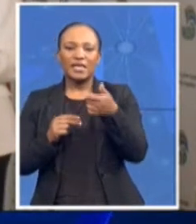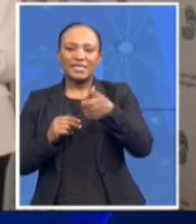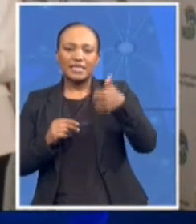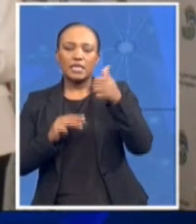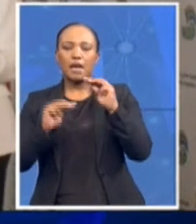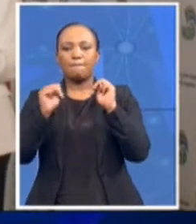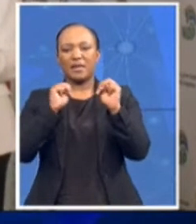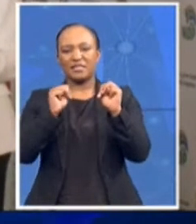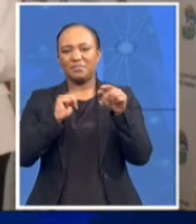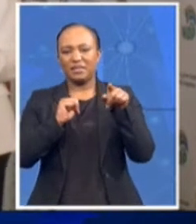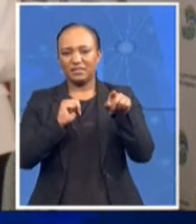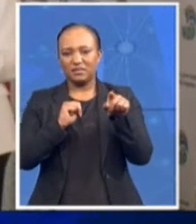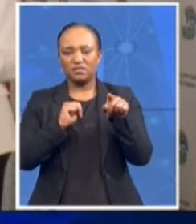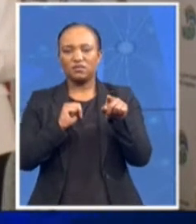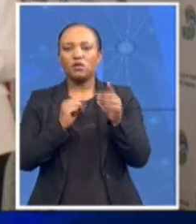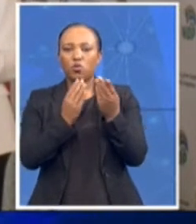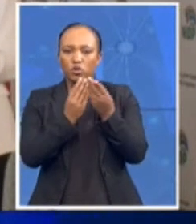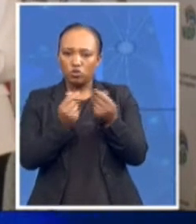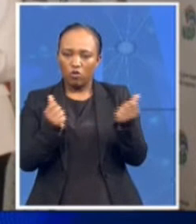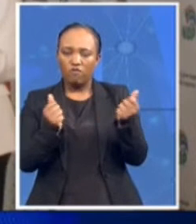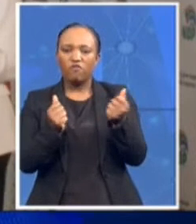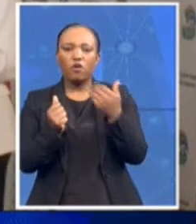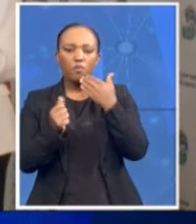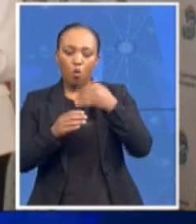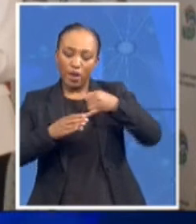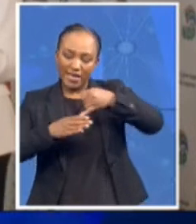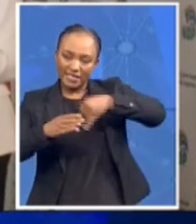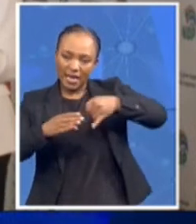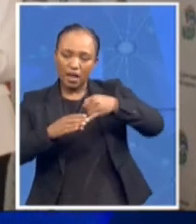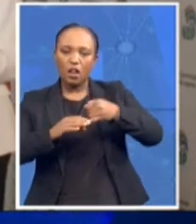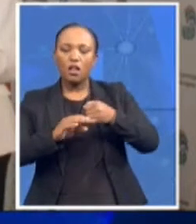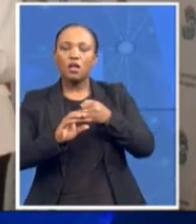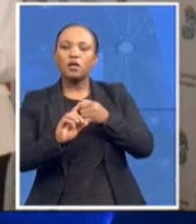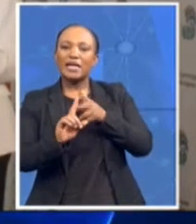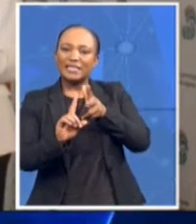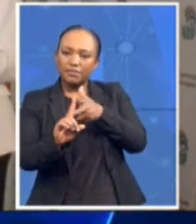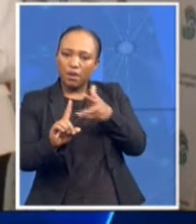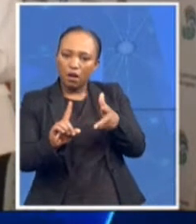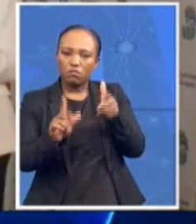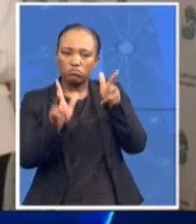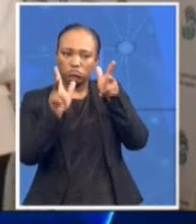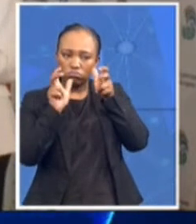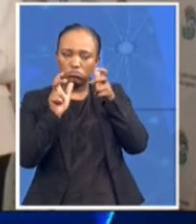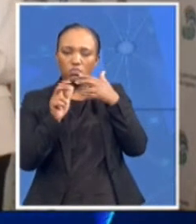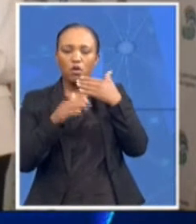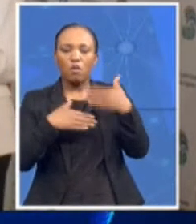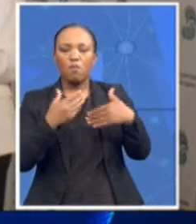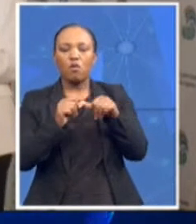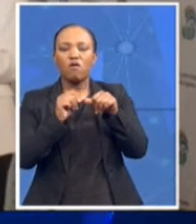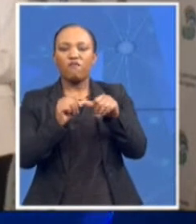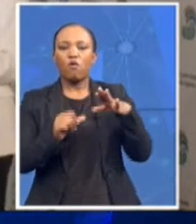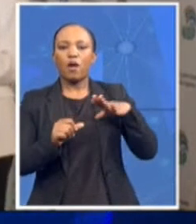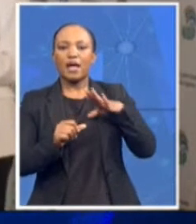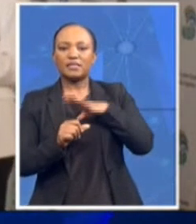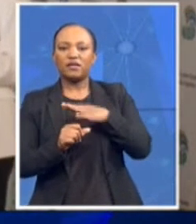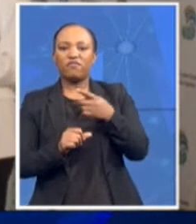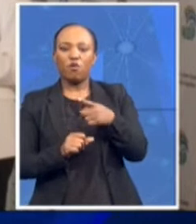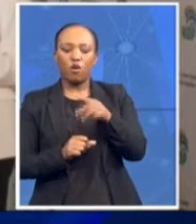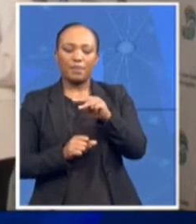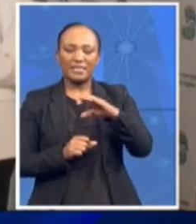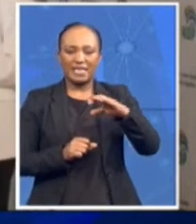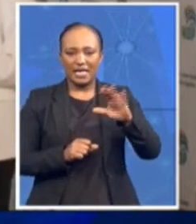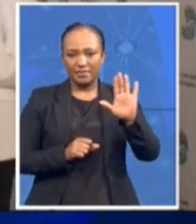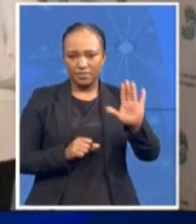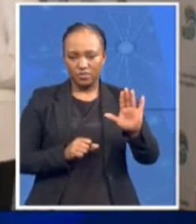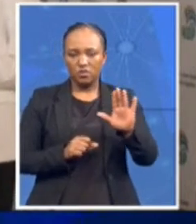an internal disciplinary hearing process by the Council of the NAC in accordance with the relevant legislation and